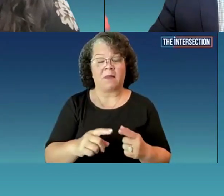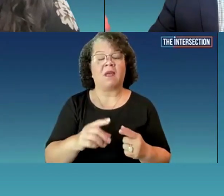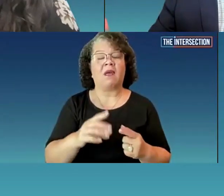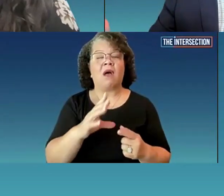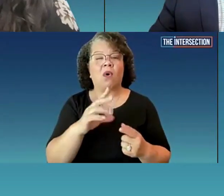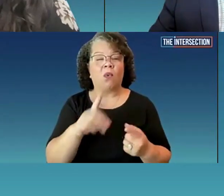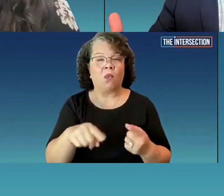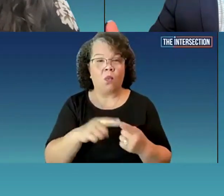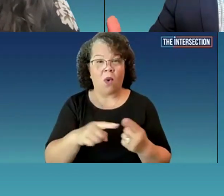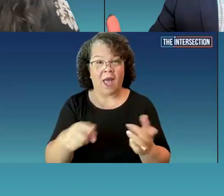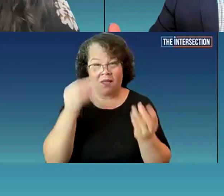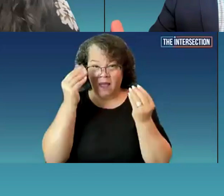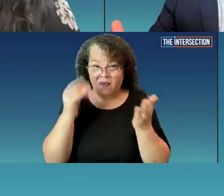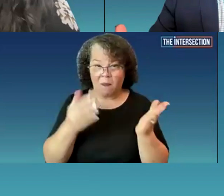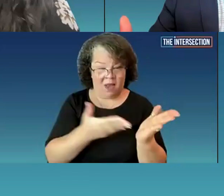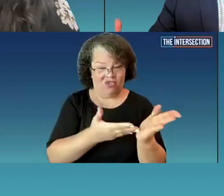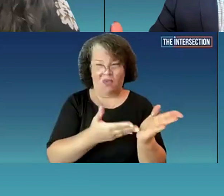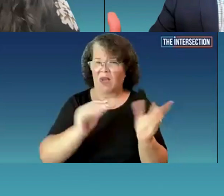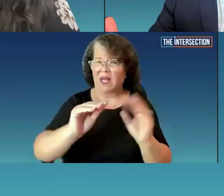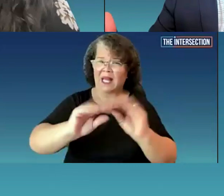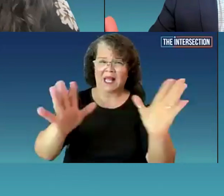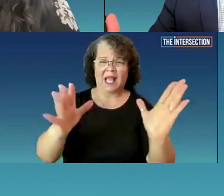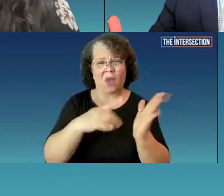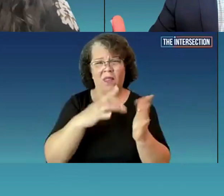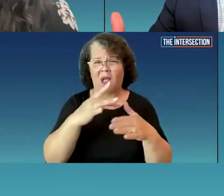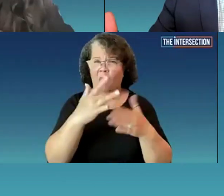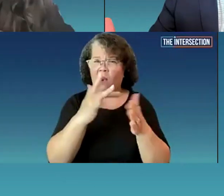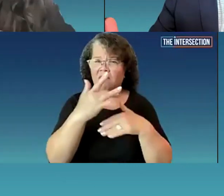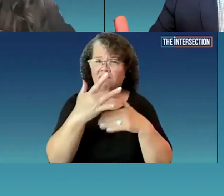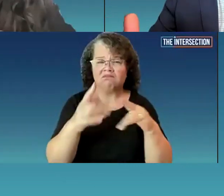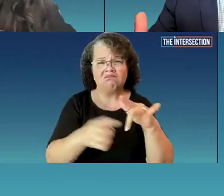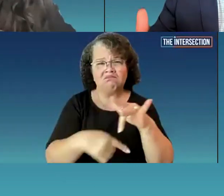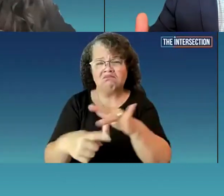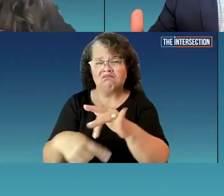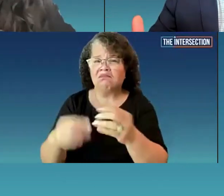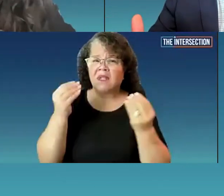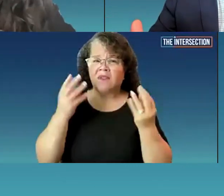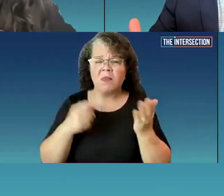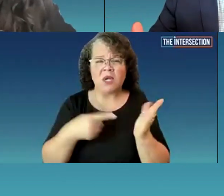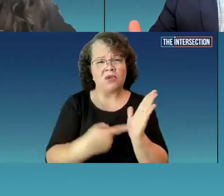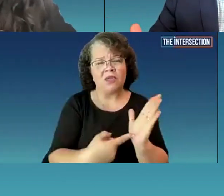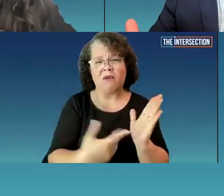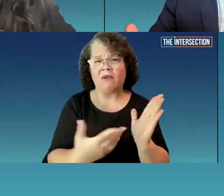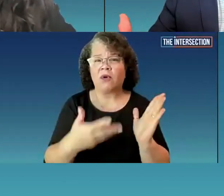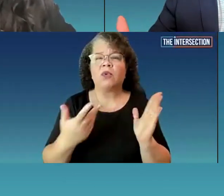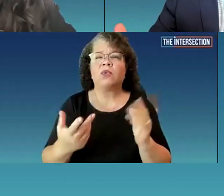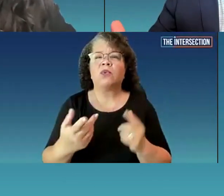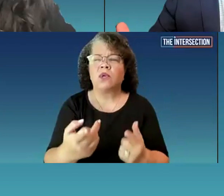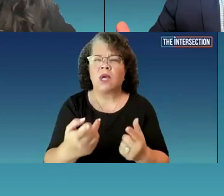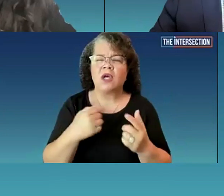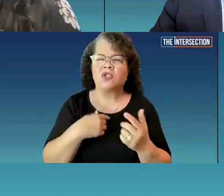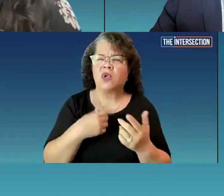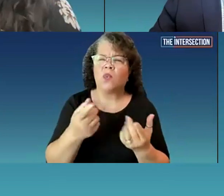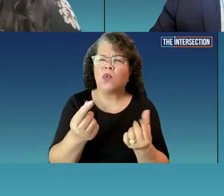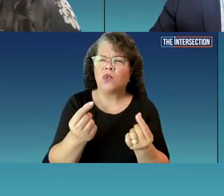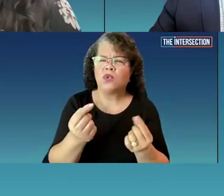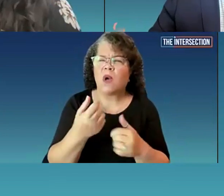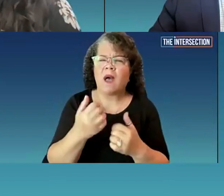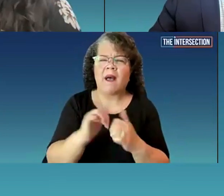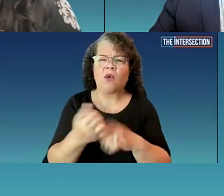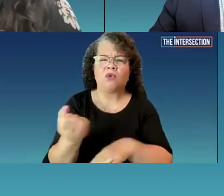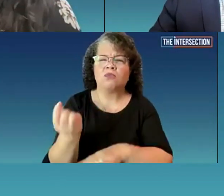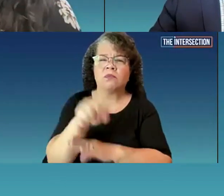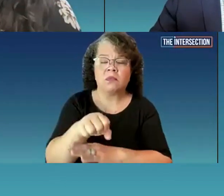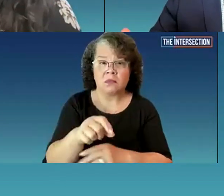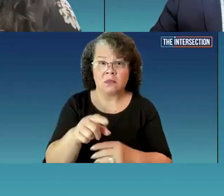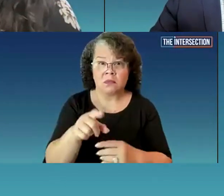there. Talk about how you overcame that pushback. And I'll kind of start with you. Did people receive it